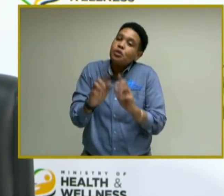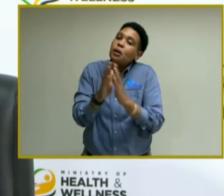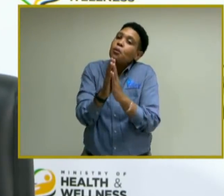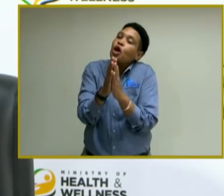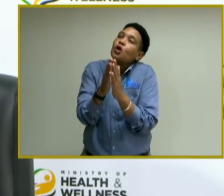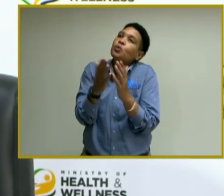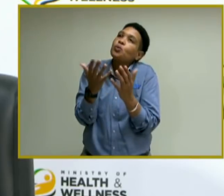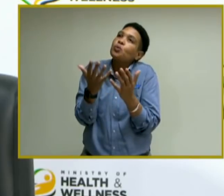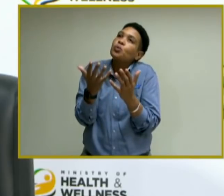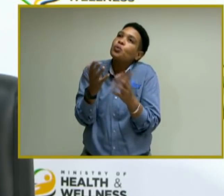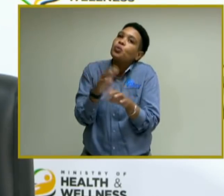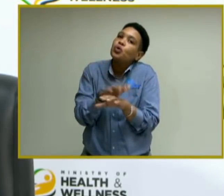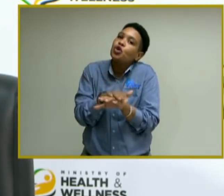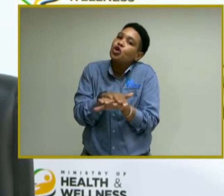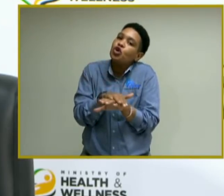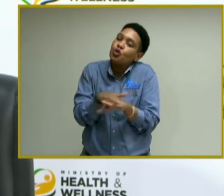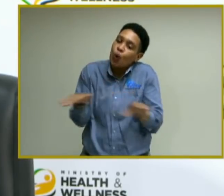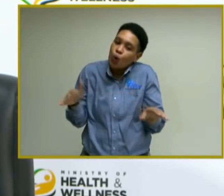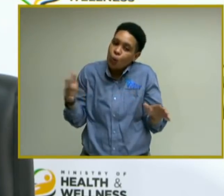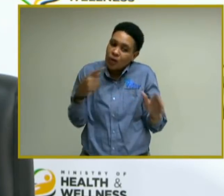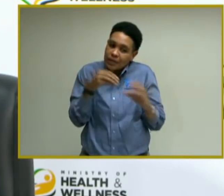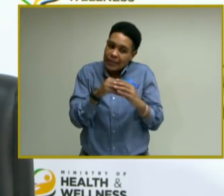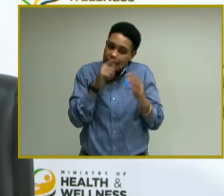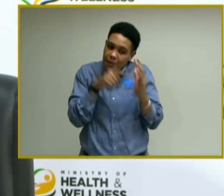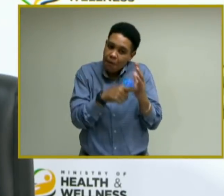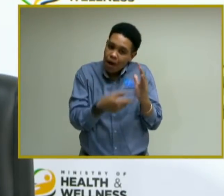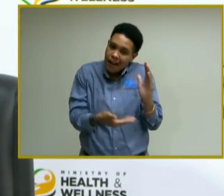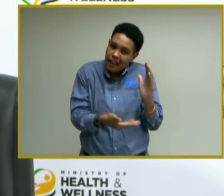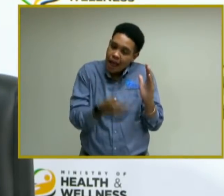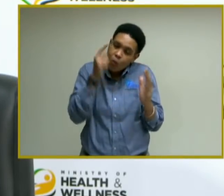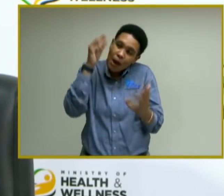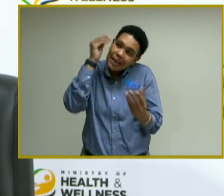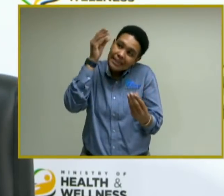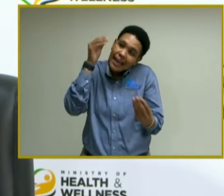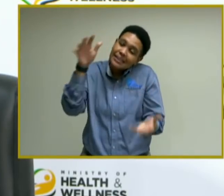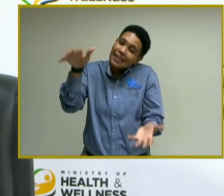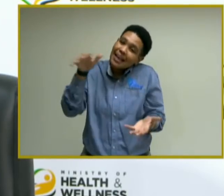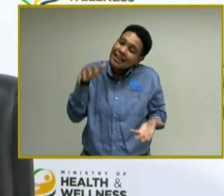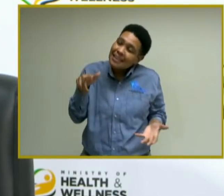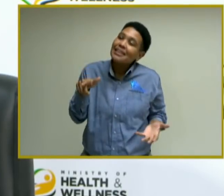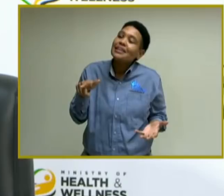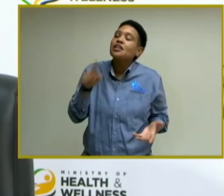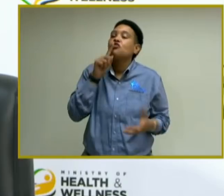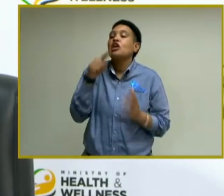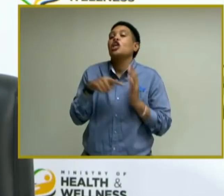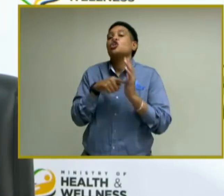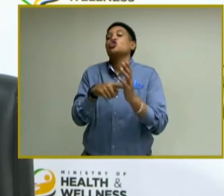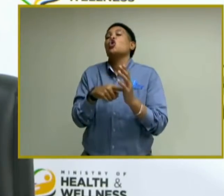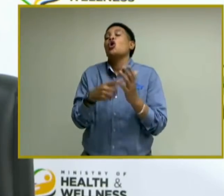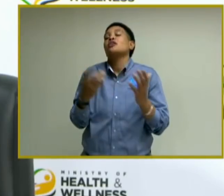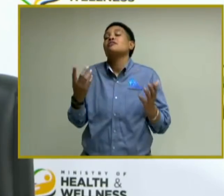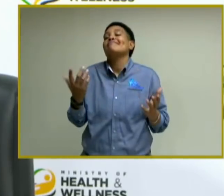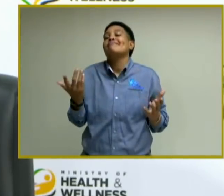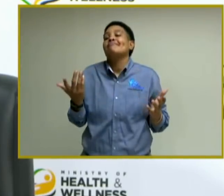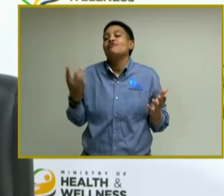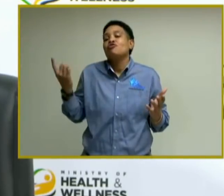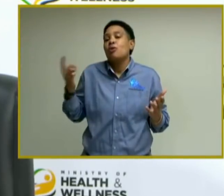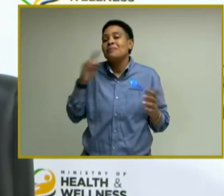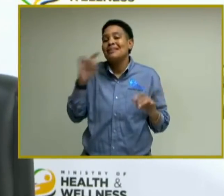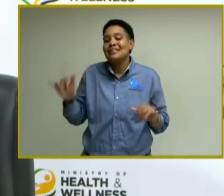was in the model, because when we look at it, the data is showing something